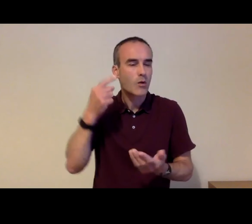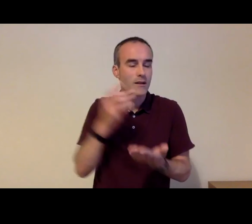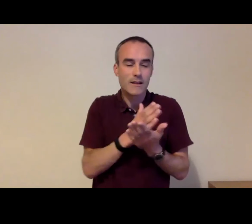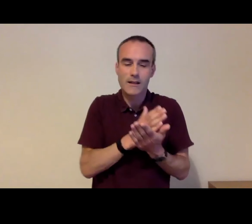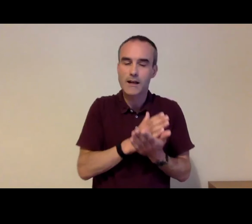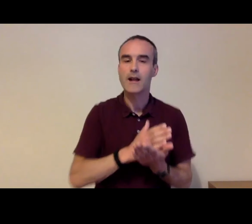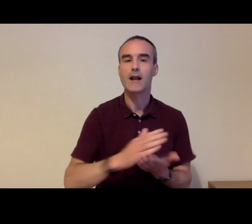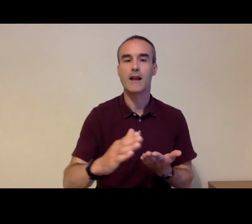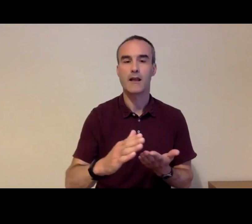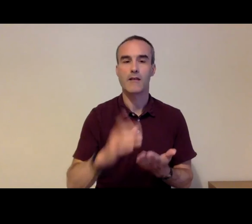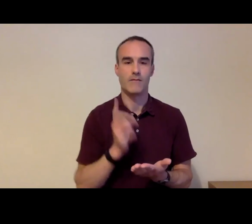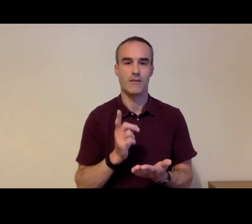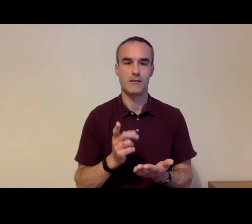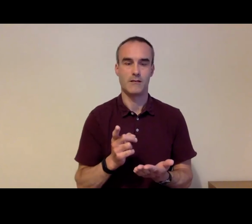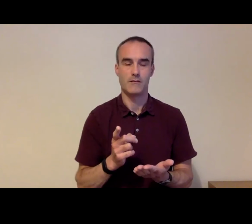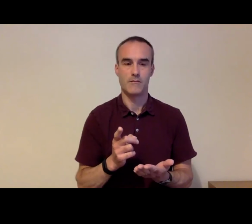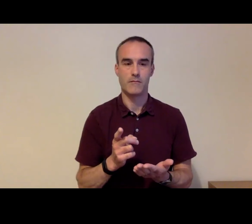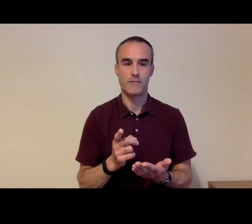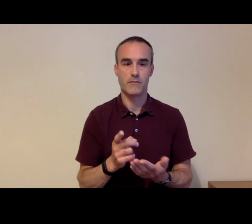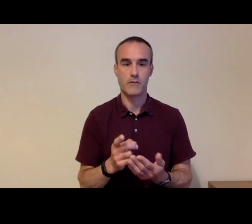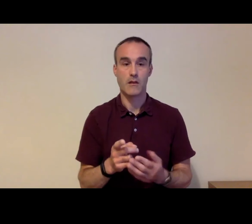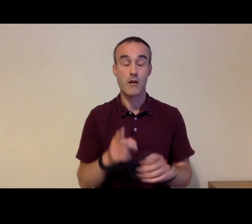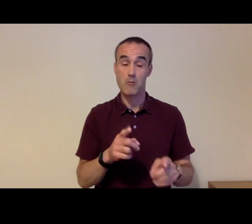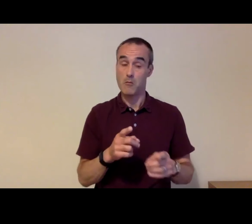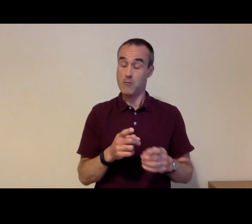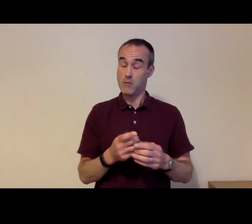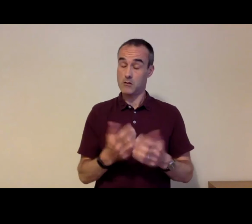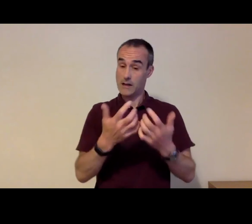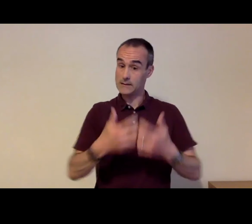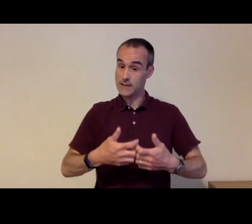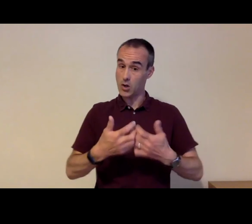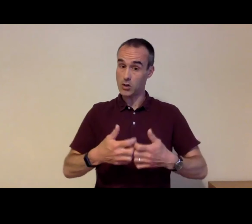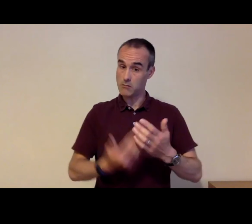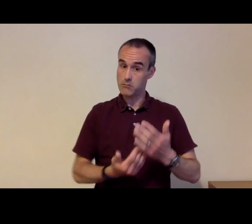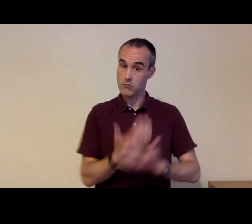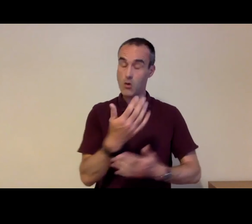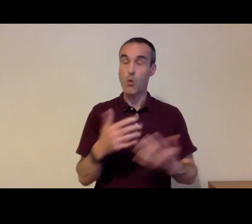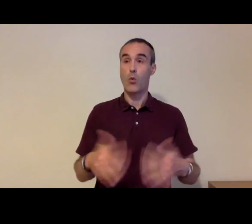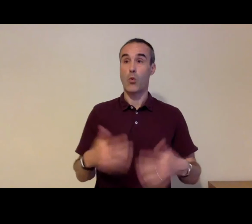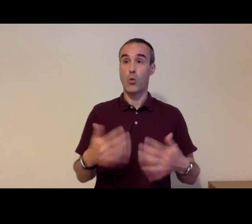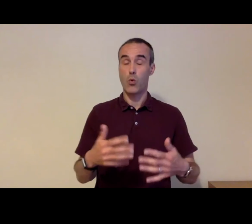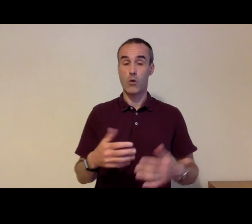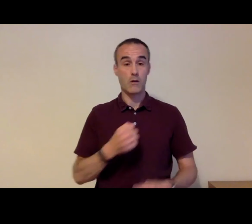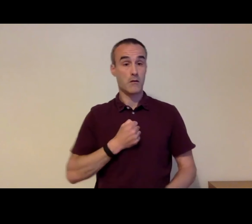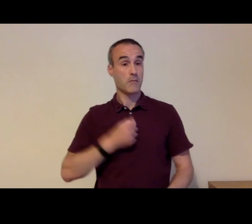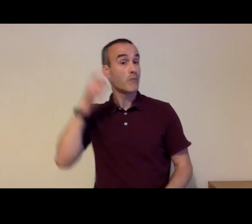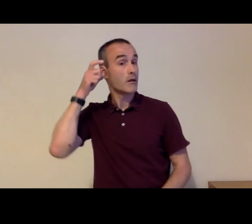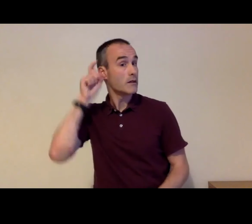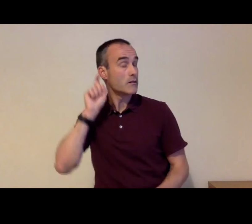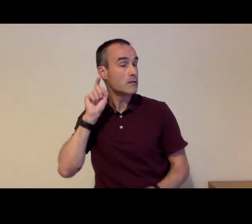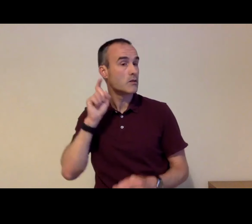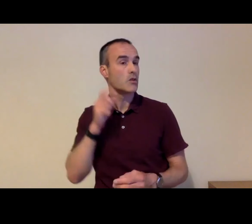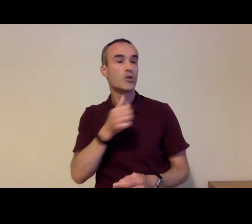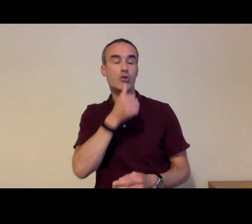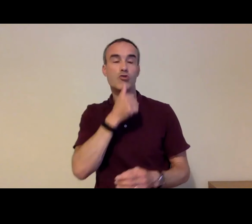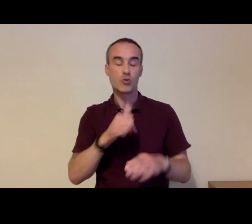Now, of course, some of these things are dealt with by the amazing modern technology we've got. The hearing aid I do have is Bluetooth enabled,